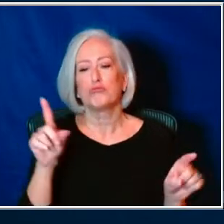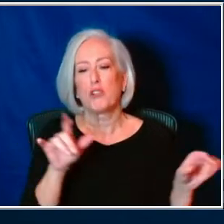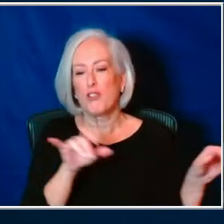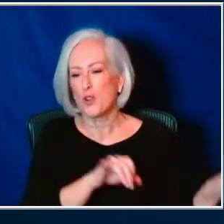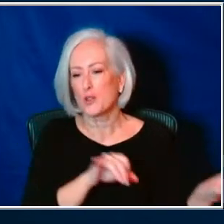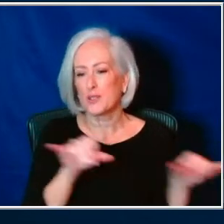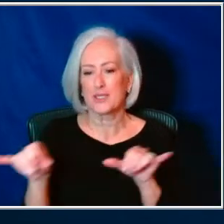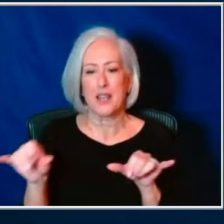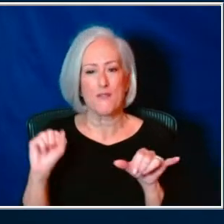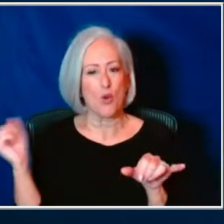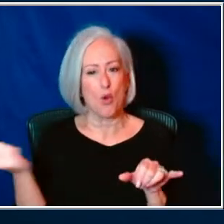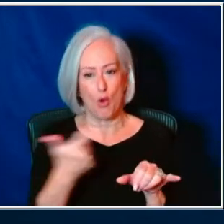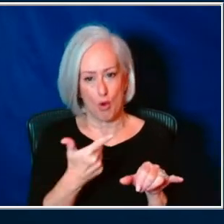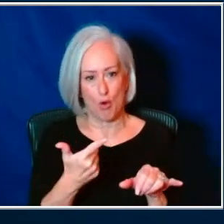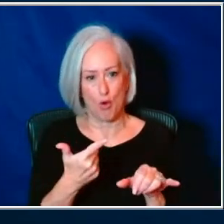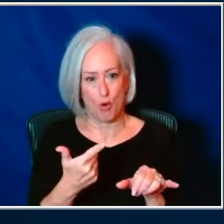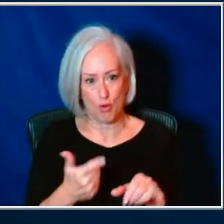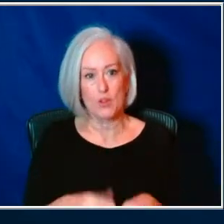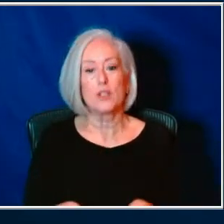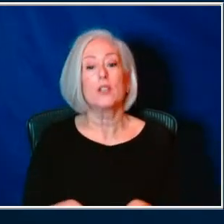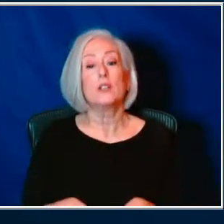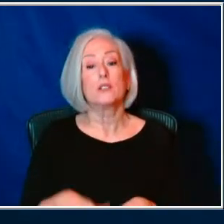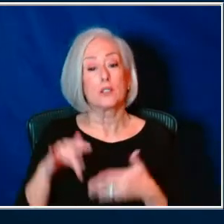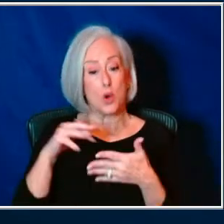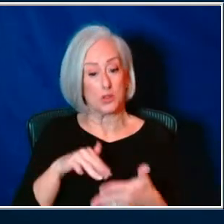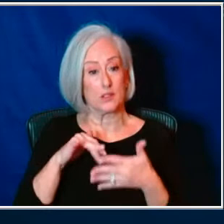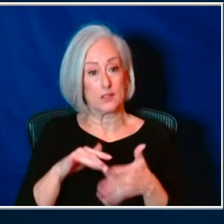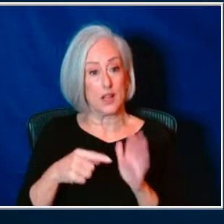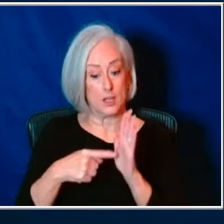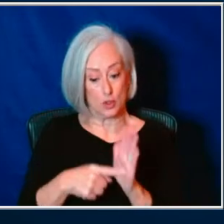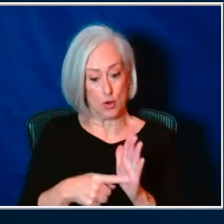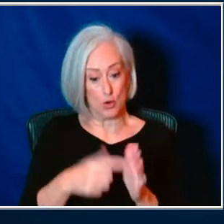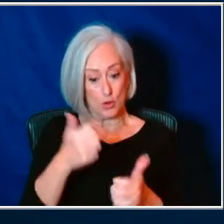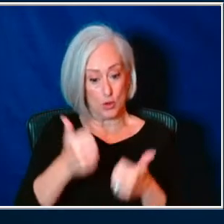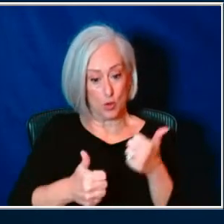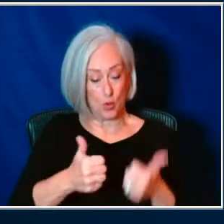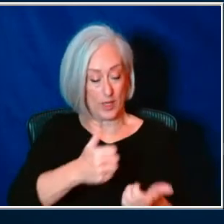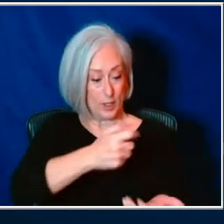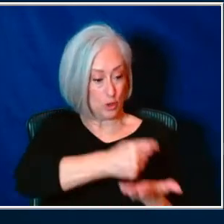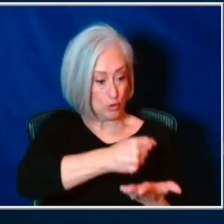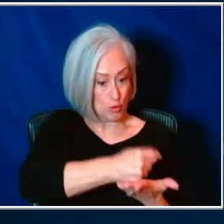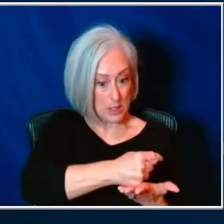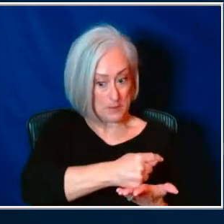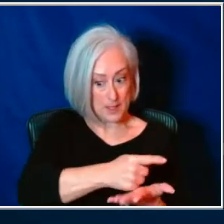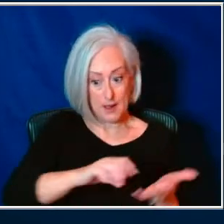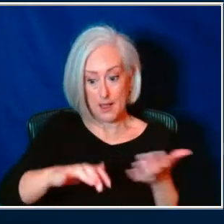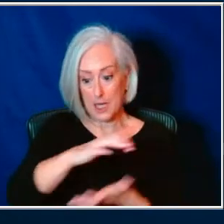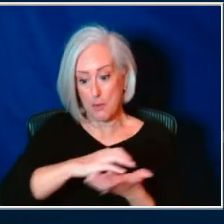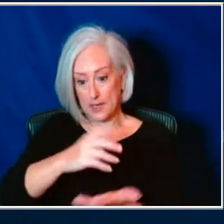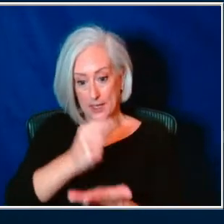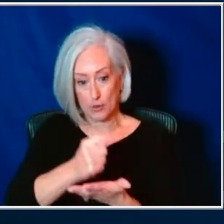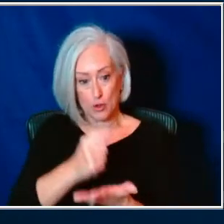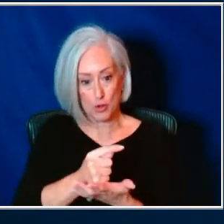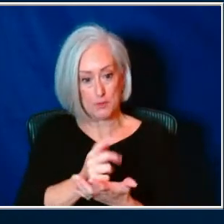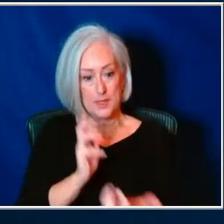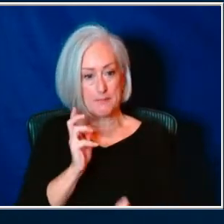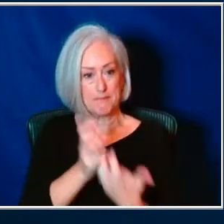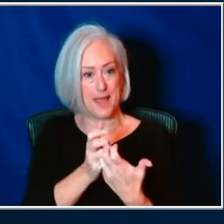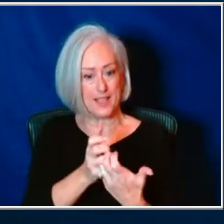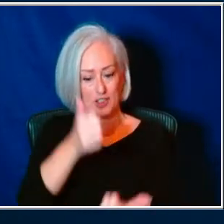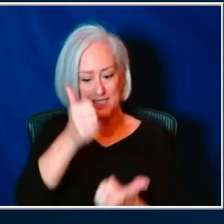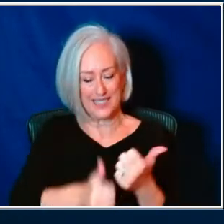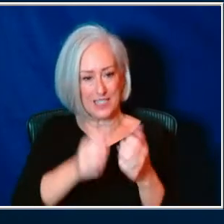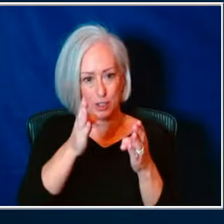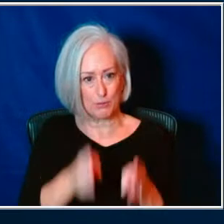that the primary goal for the best trial is to determine which treatment or combination of treatments work best for a particular person. That's pretty impressive work. I mean, it's a